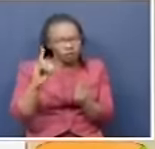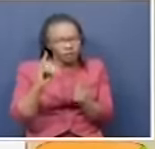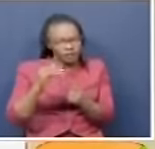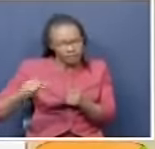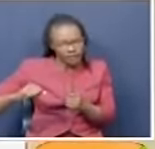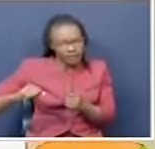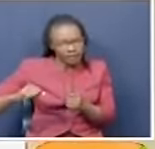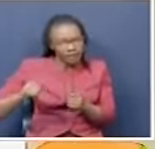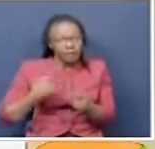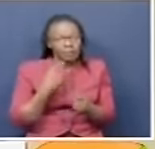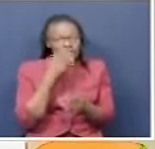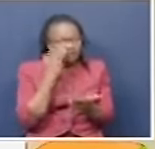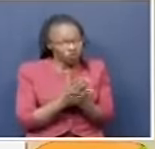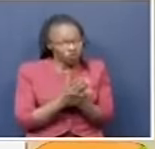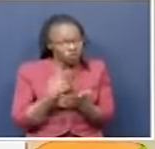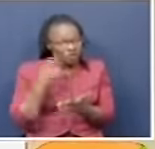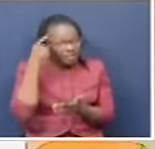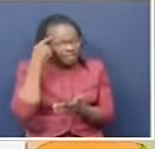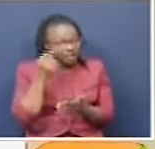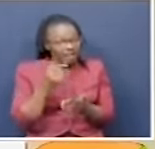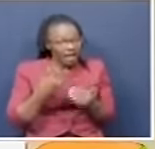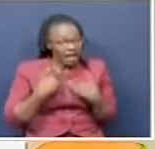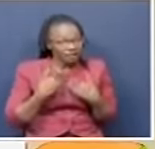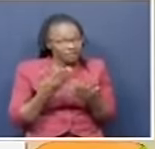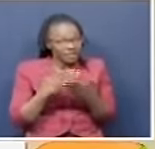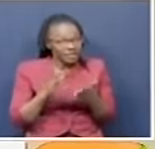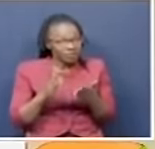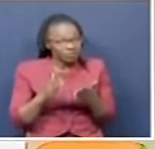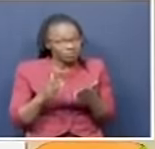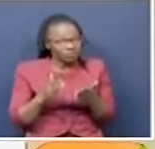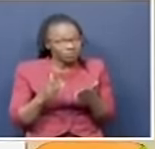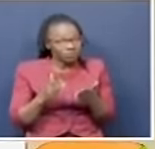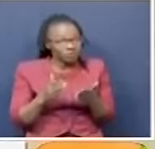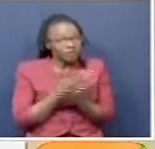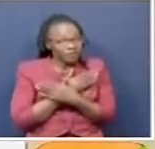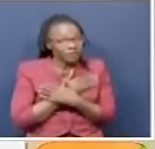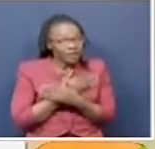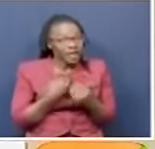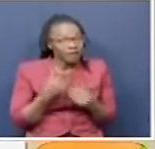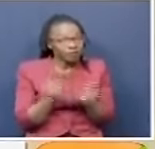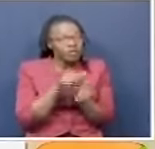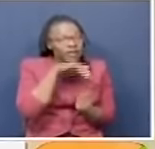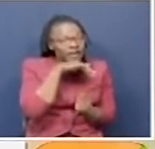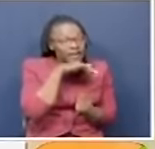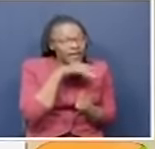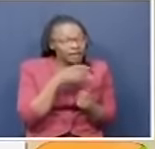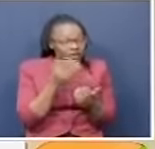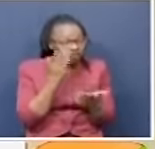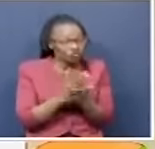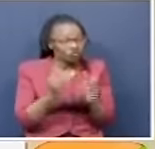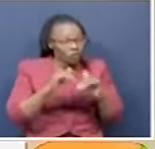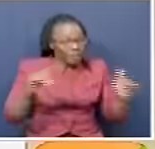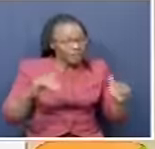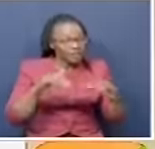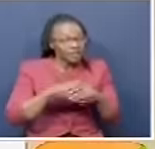I think there is still some chemistry between him and Raila Odinga, even though they parted in 2013.